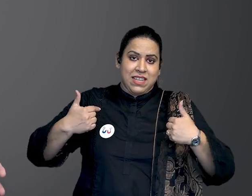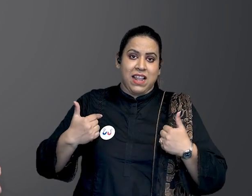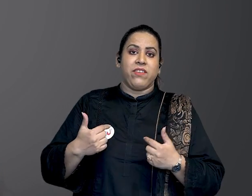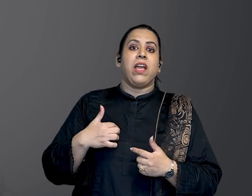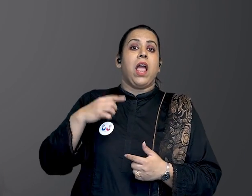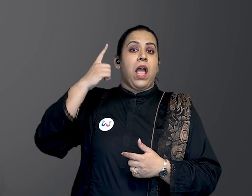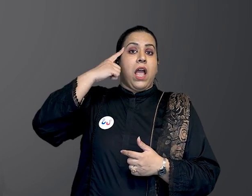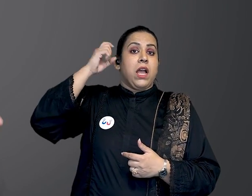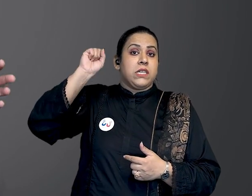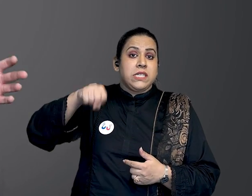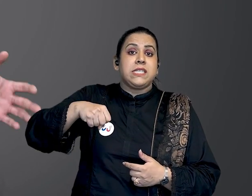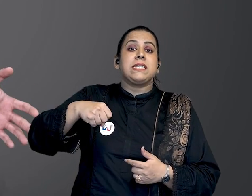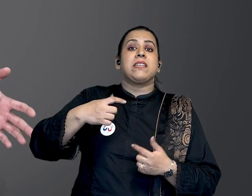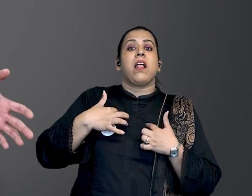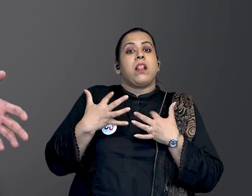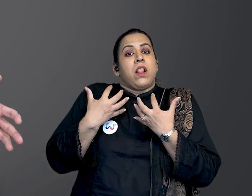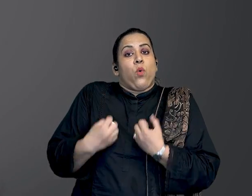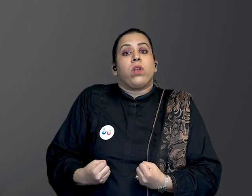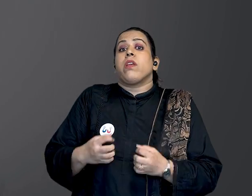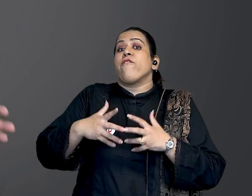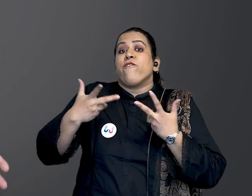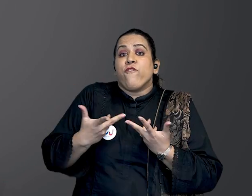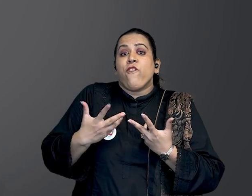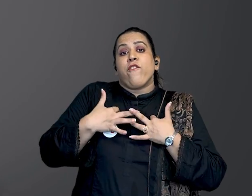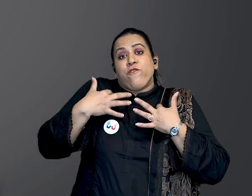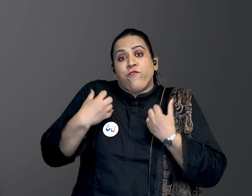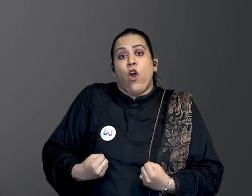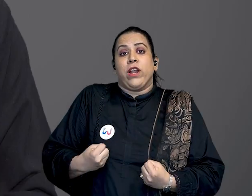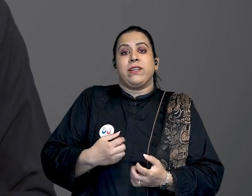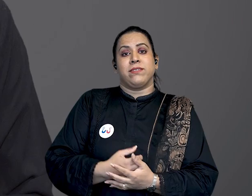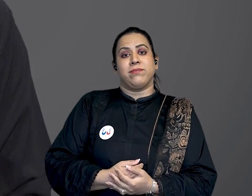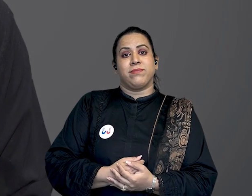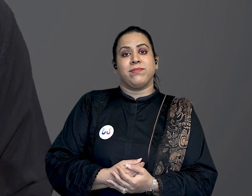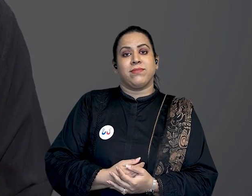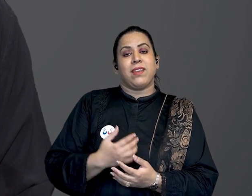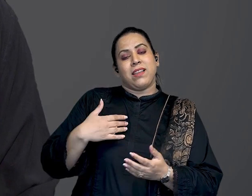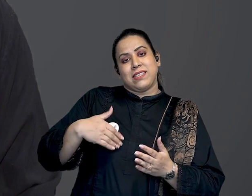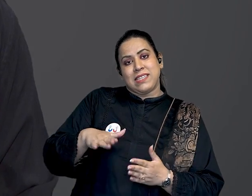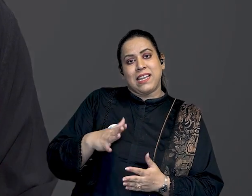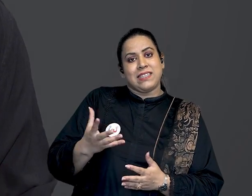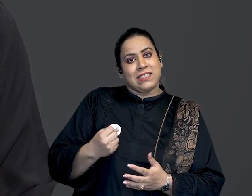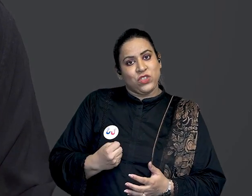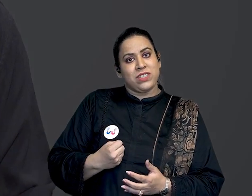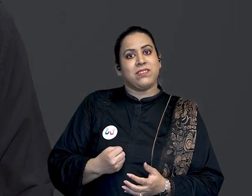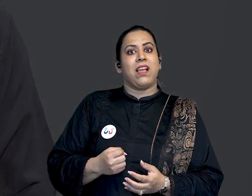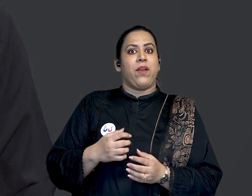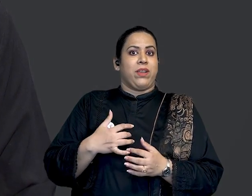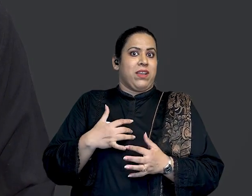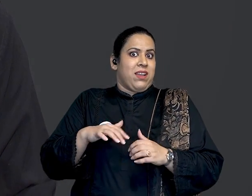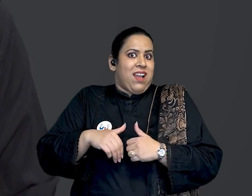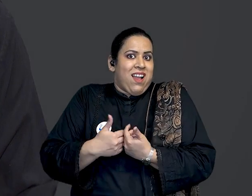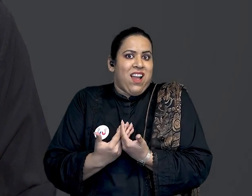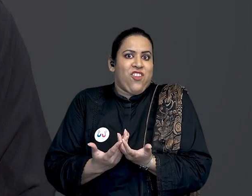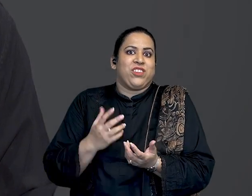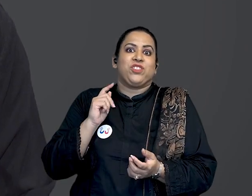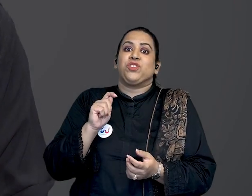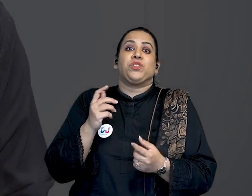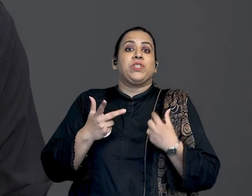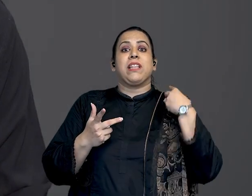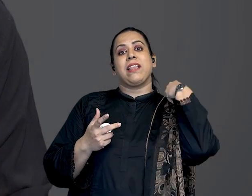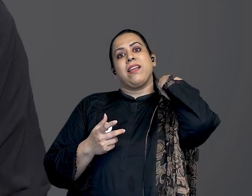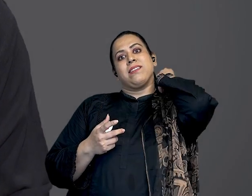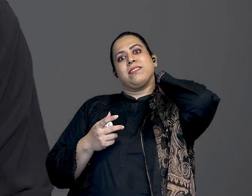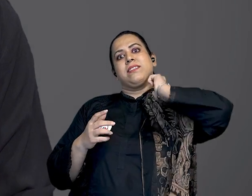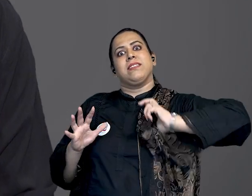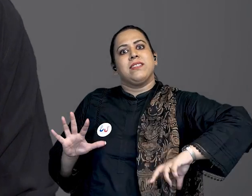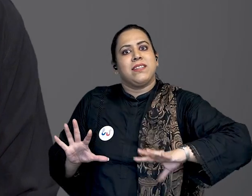cannot buy. But once you learn health, you will always have it. So it's actually about the lifestyle you're leading and what in